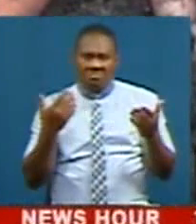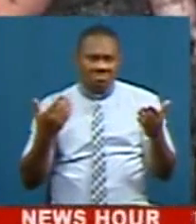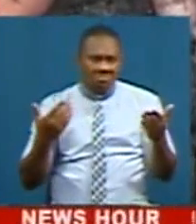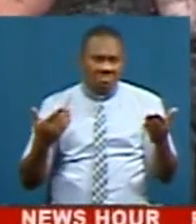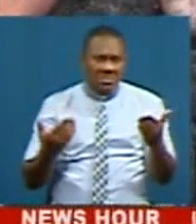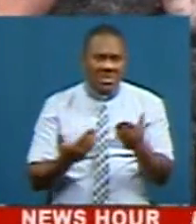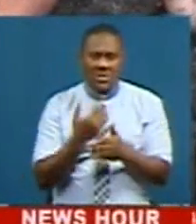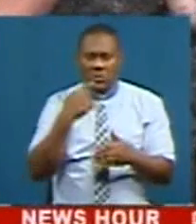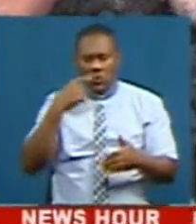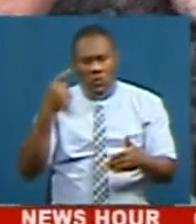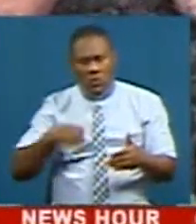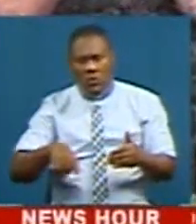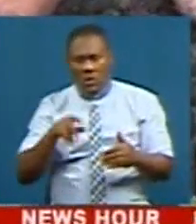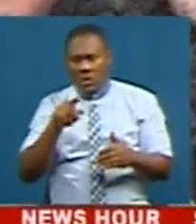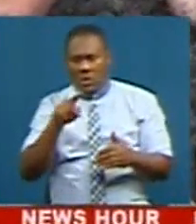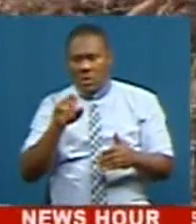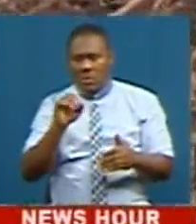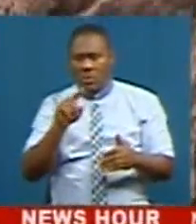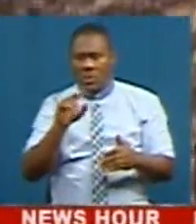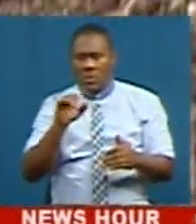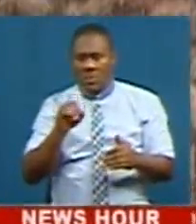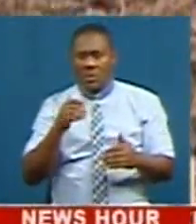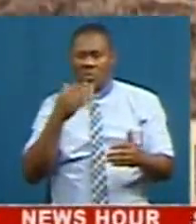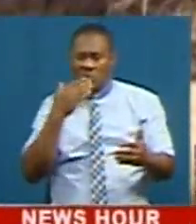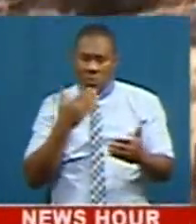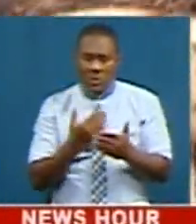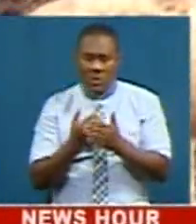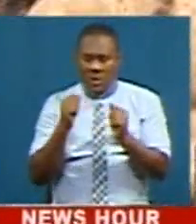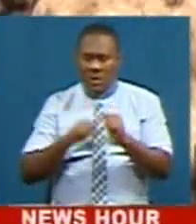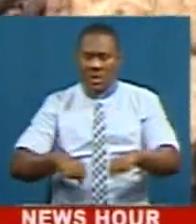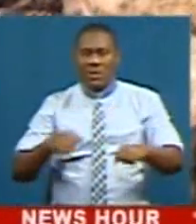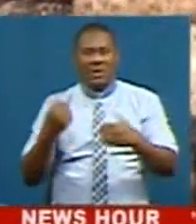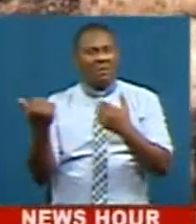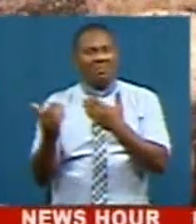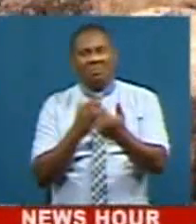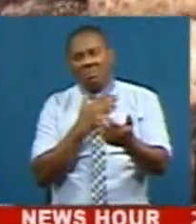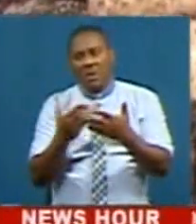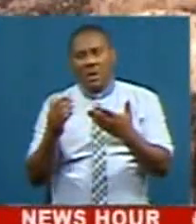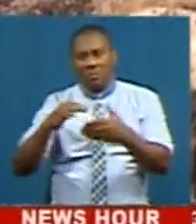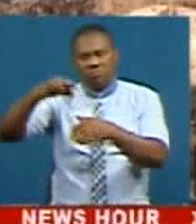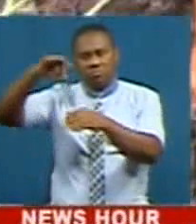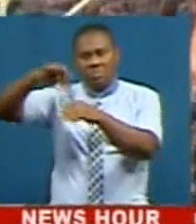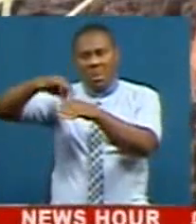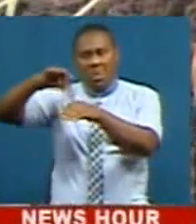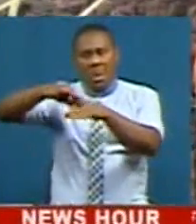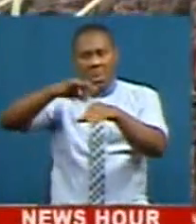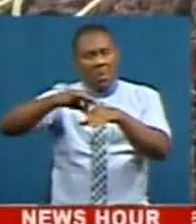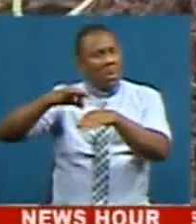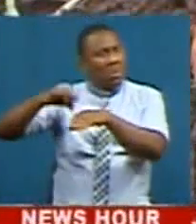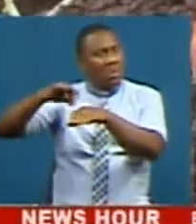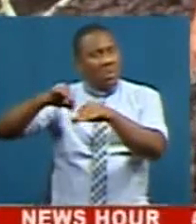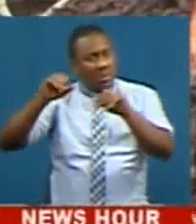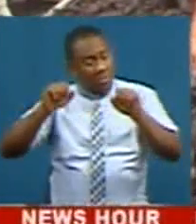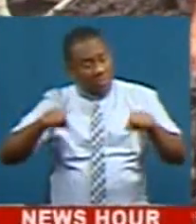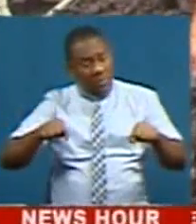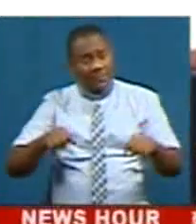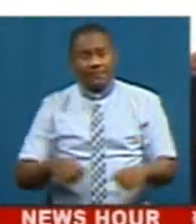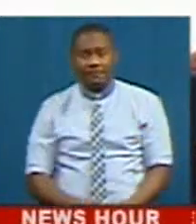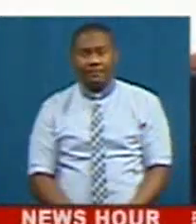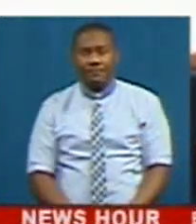are adaptable to all Ghana's 5 ecological zones with a yield potential of between 17 and 20 tons per